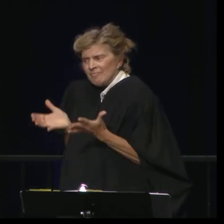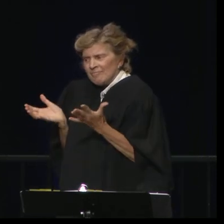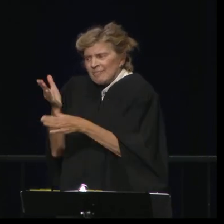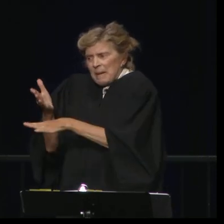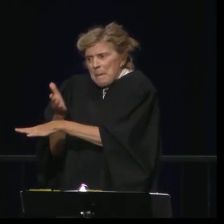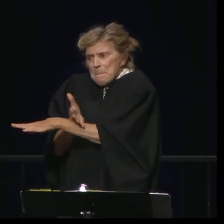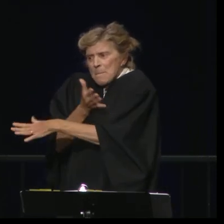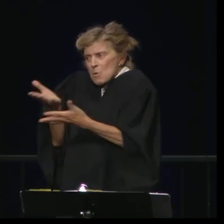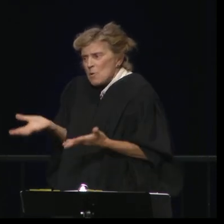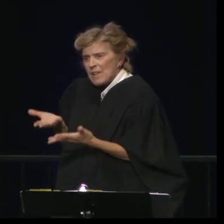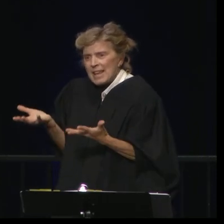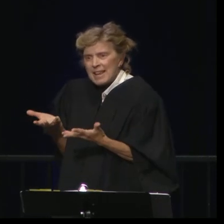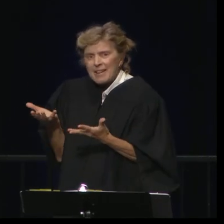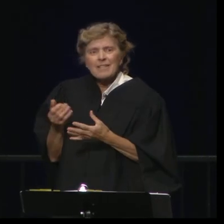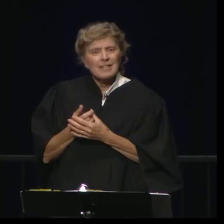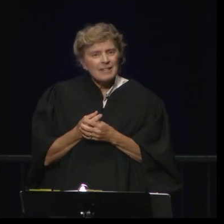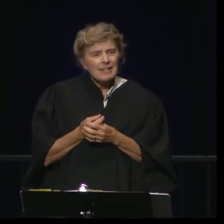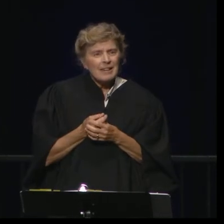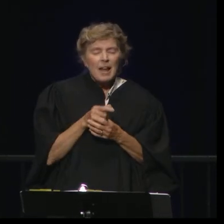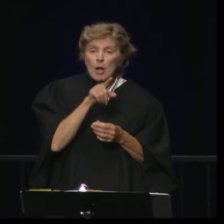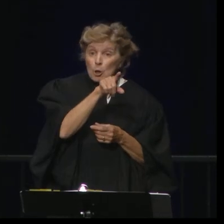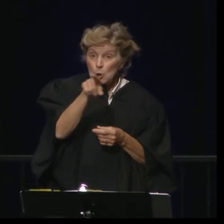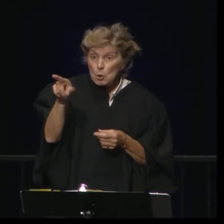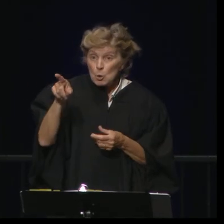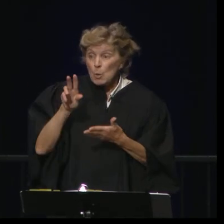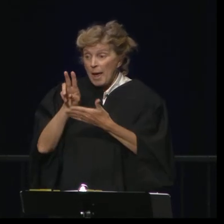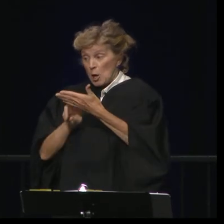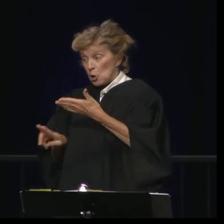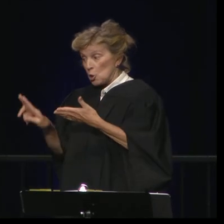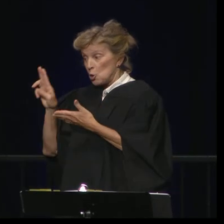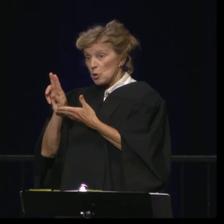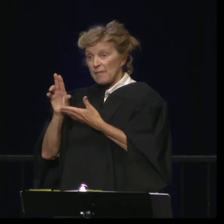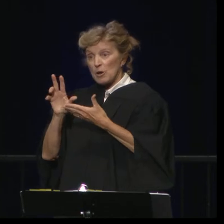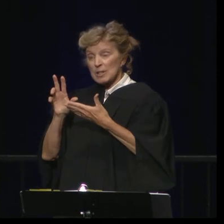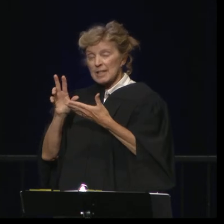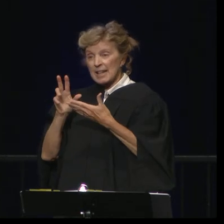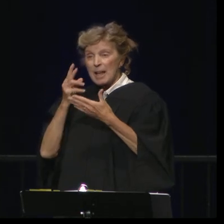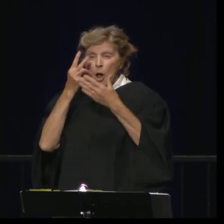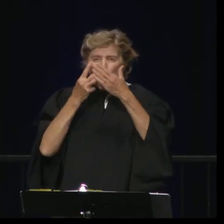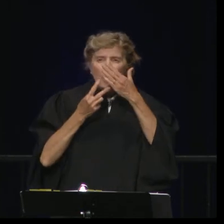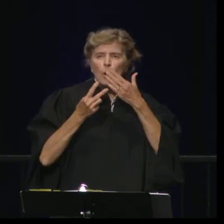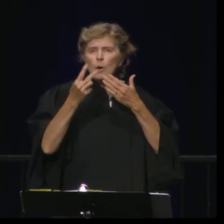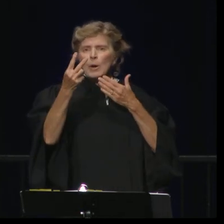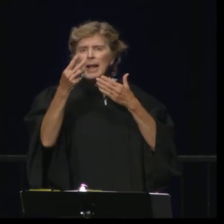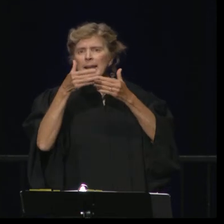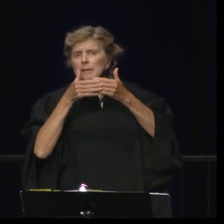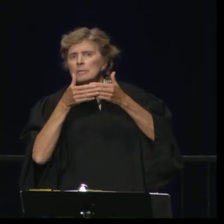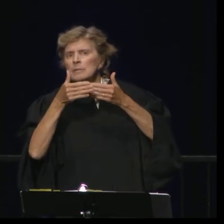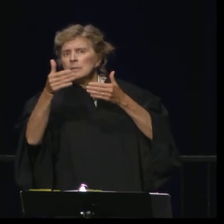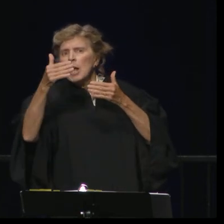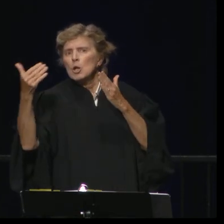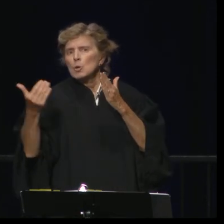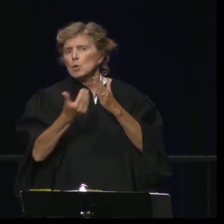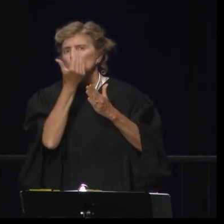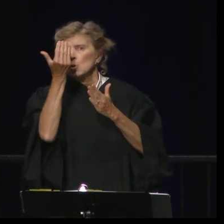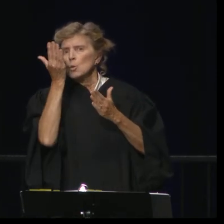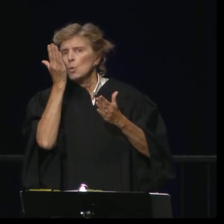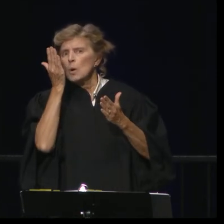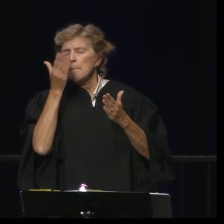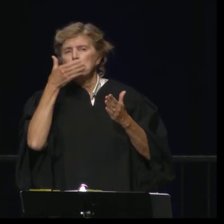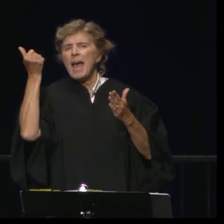Now, both you and the university look ahead to a new chapter and a bright